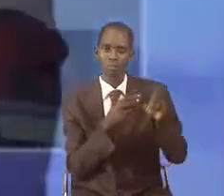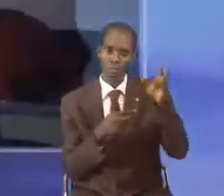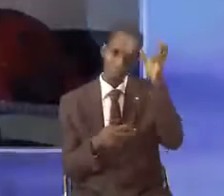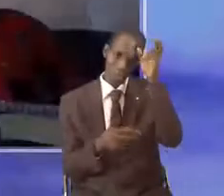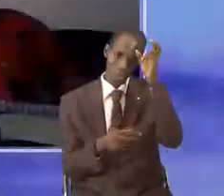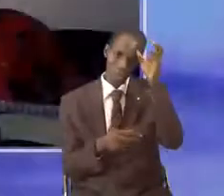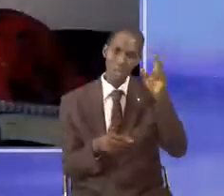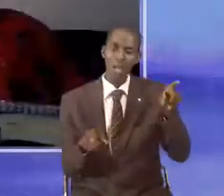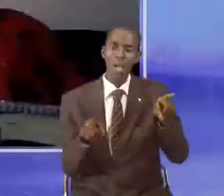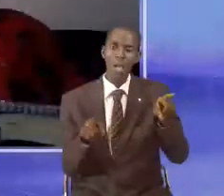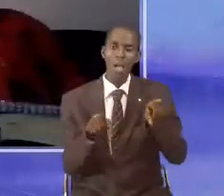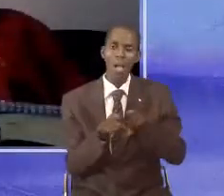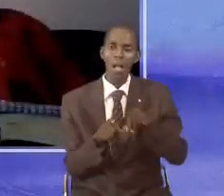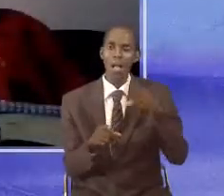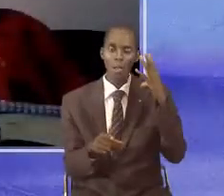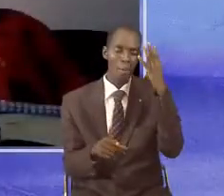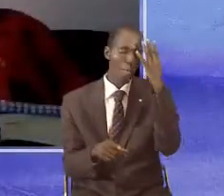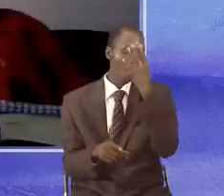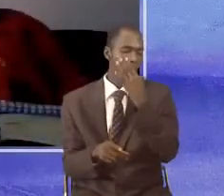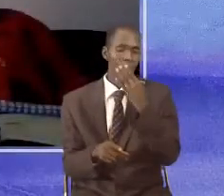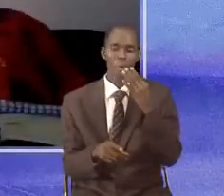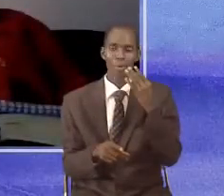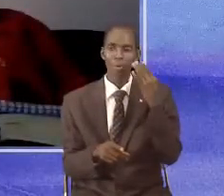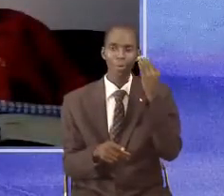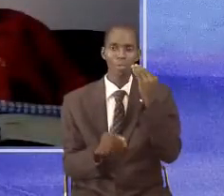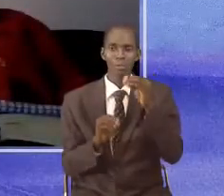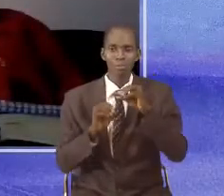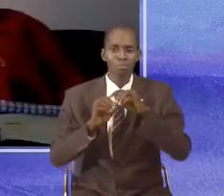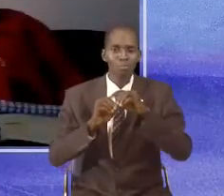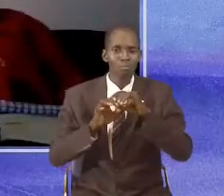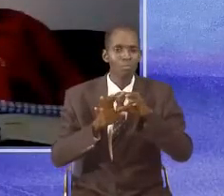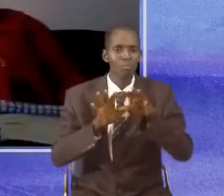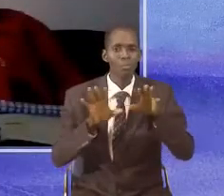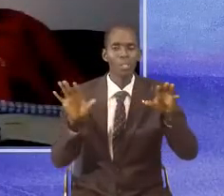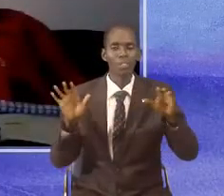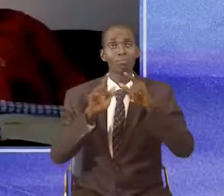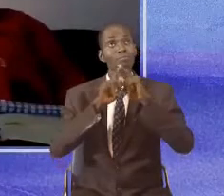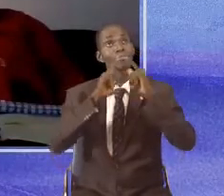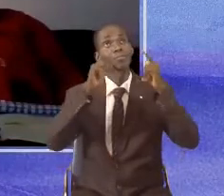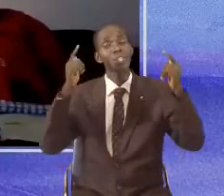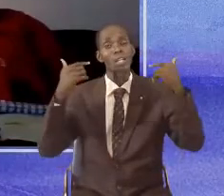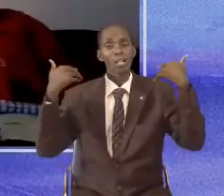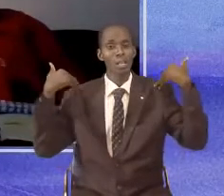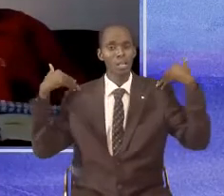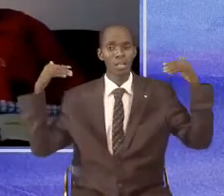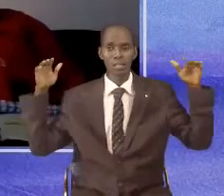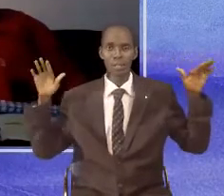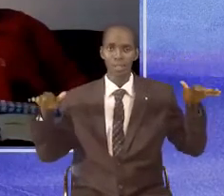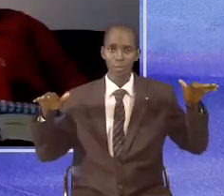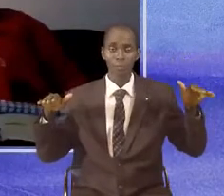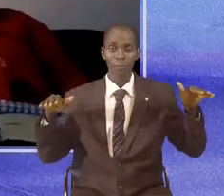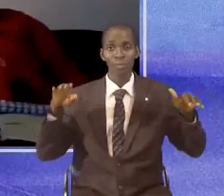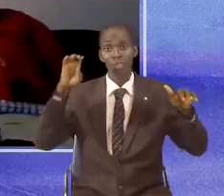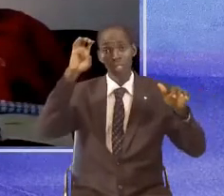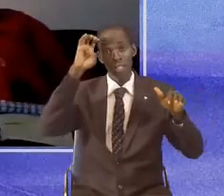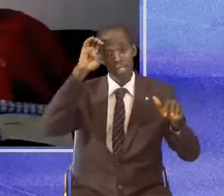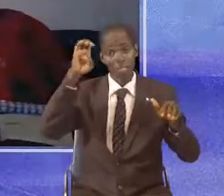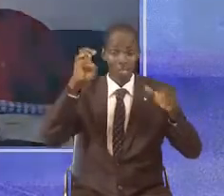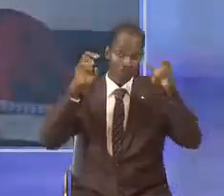God created him as a beautiful, shining,